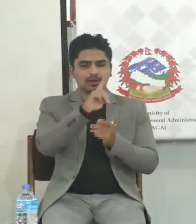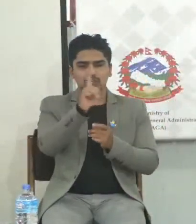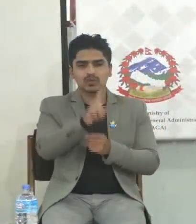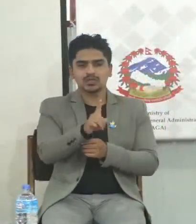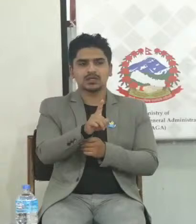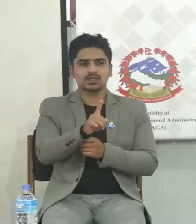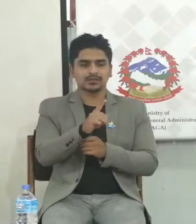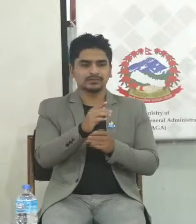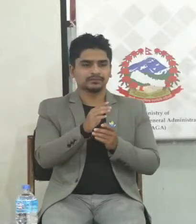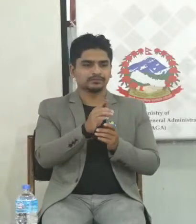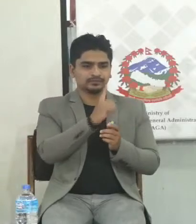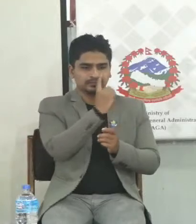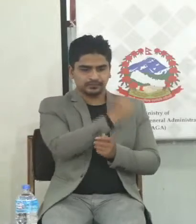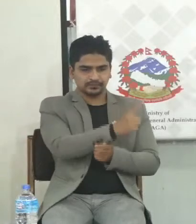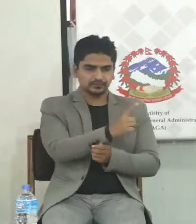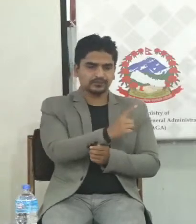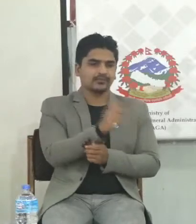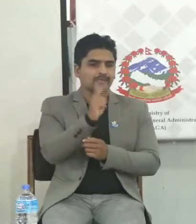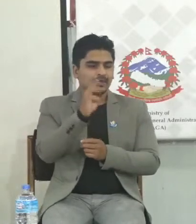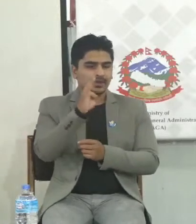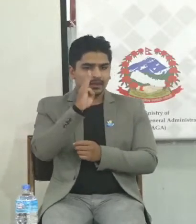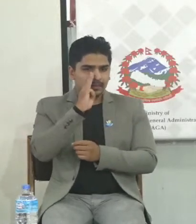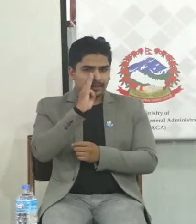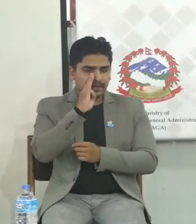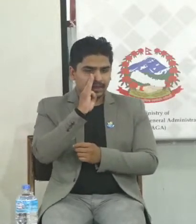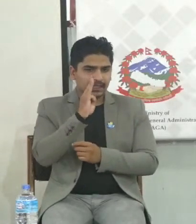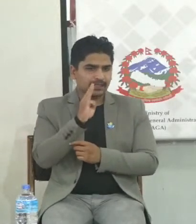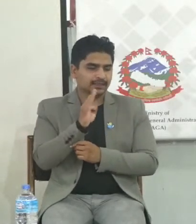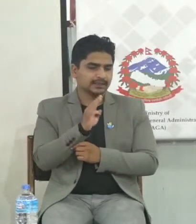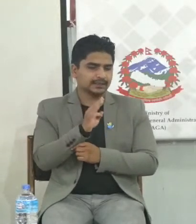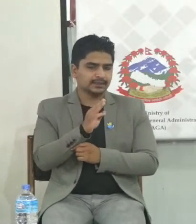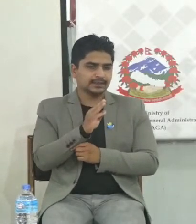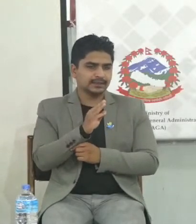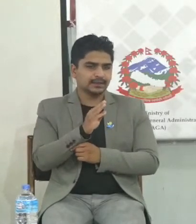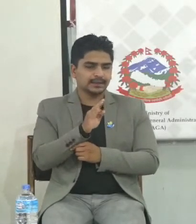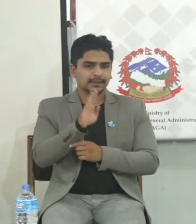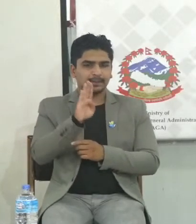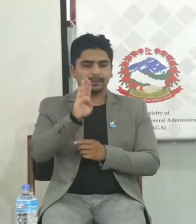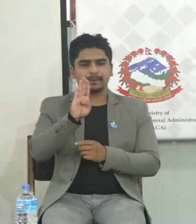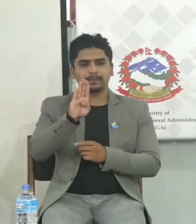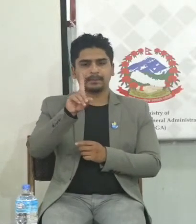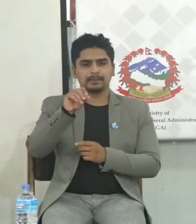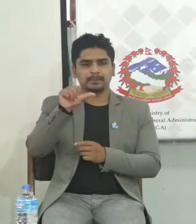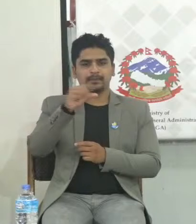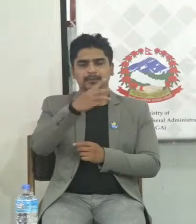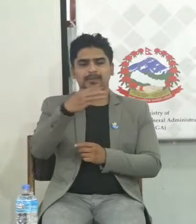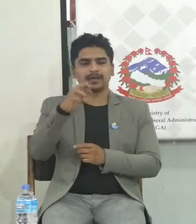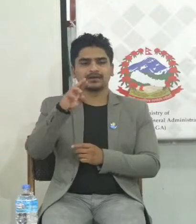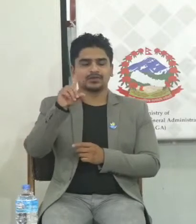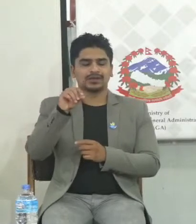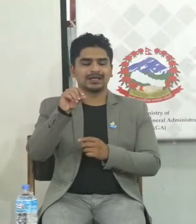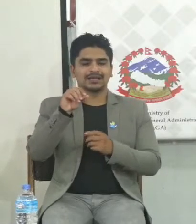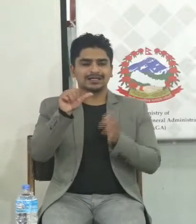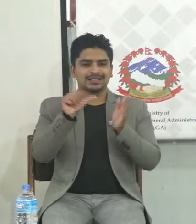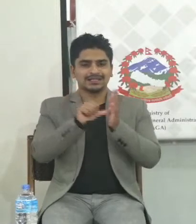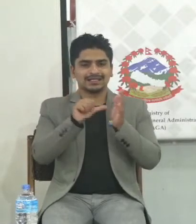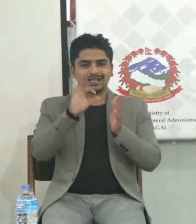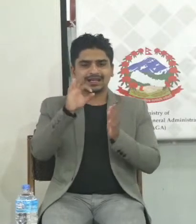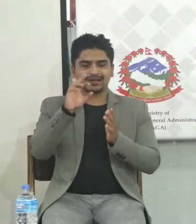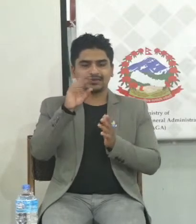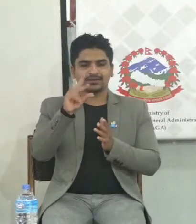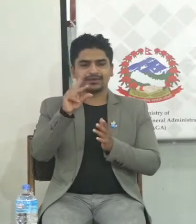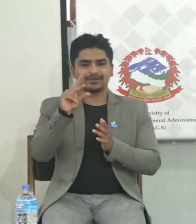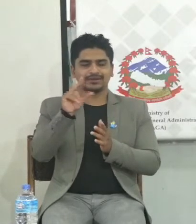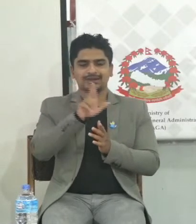From Bajura Triveni municipality, we have a question. Radhika Devi Sunwar is asking, Nepal police